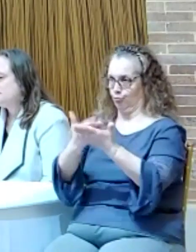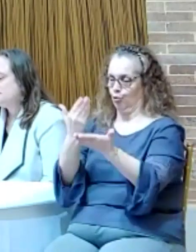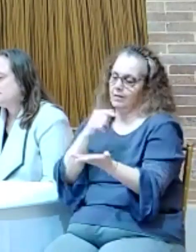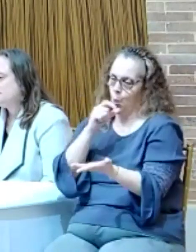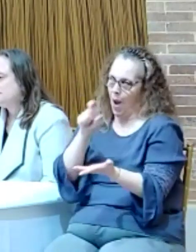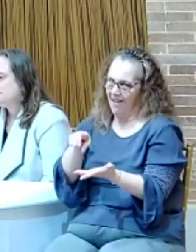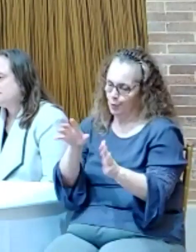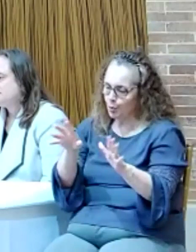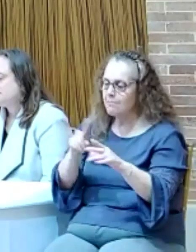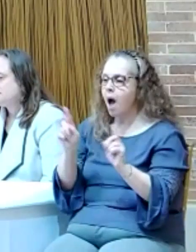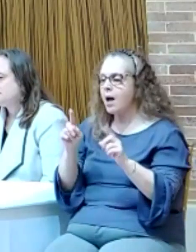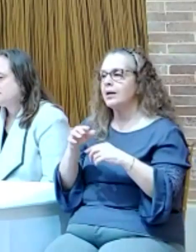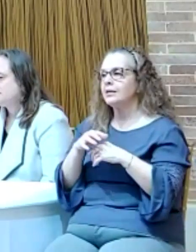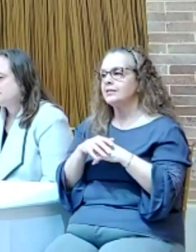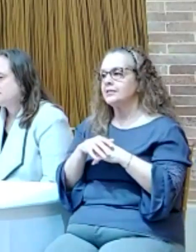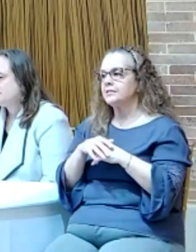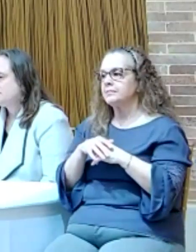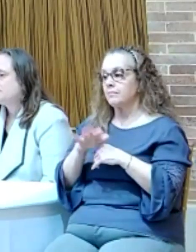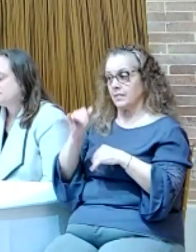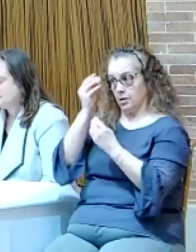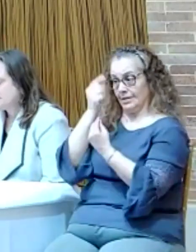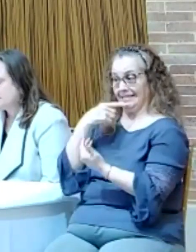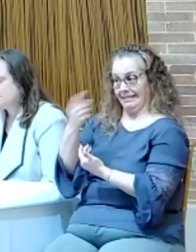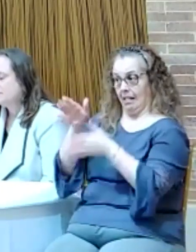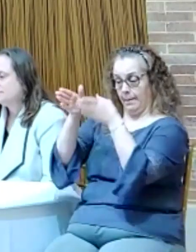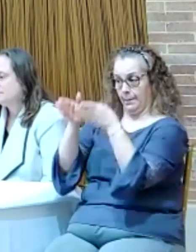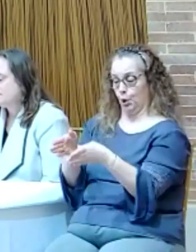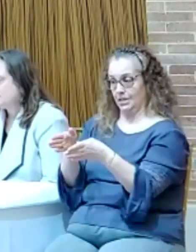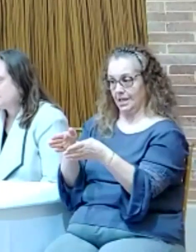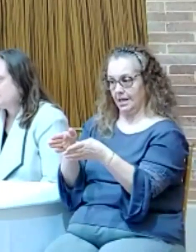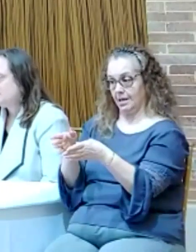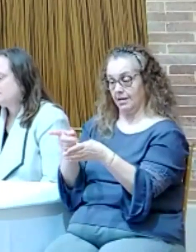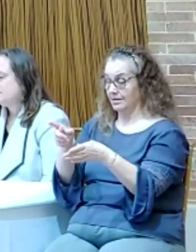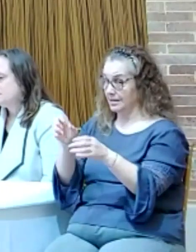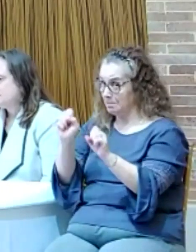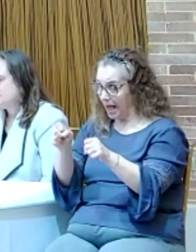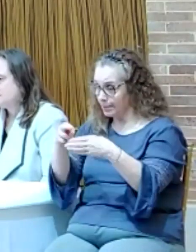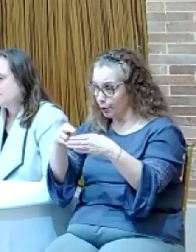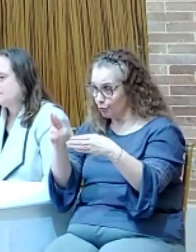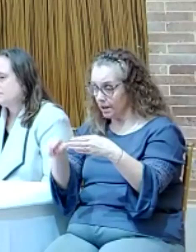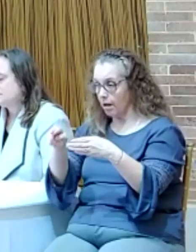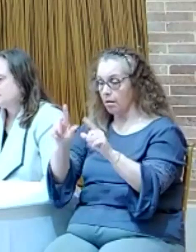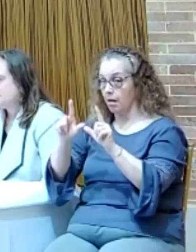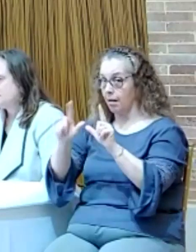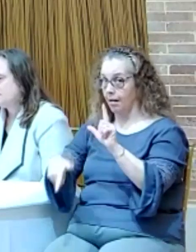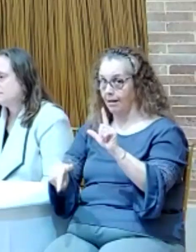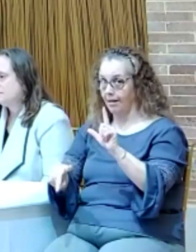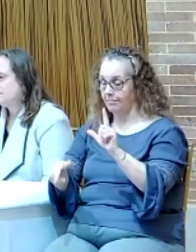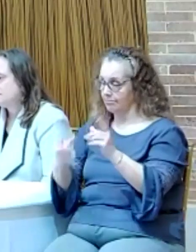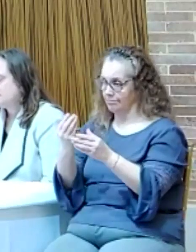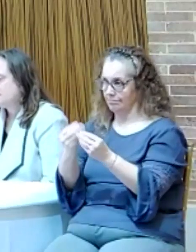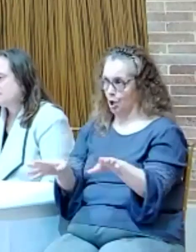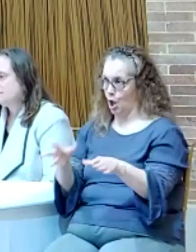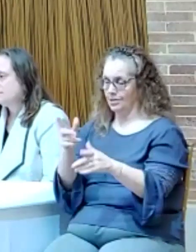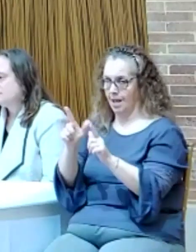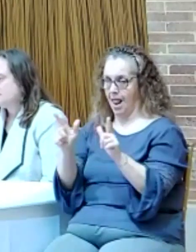let that um let that individual know that that could re result in your loss of license and fines and penalties and all the